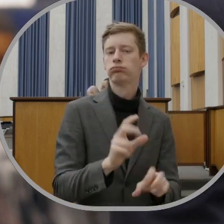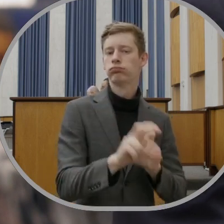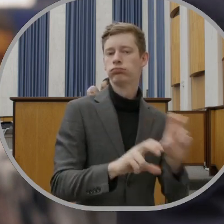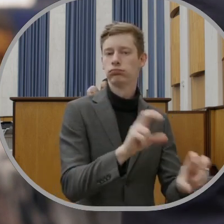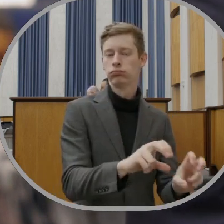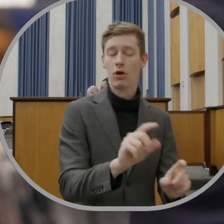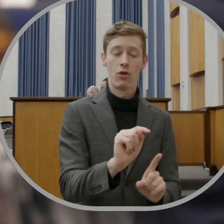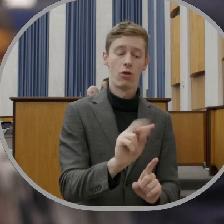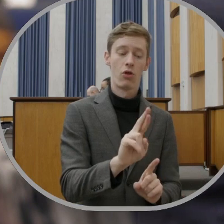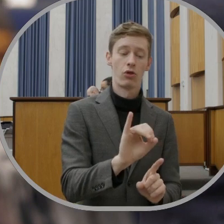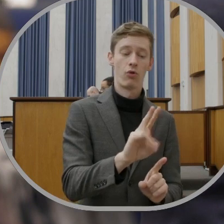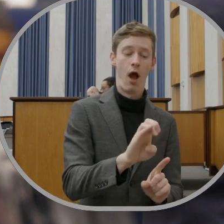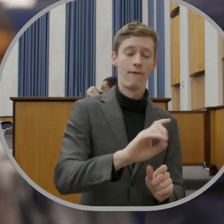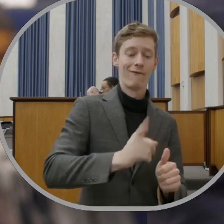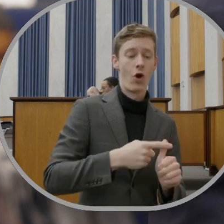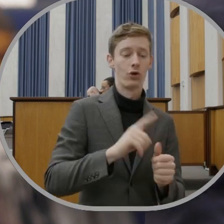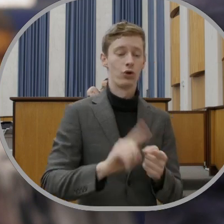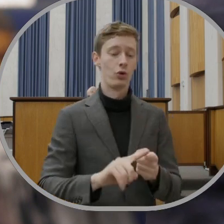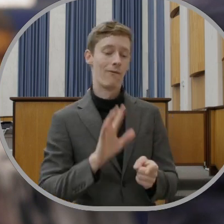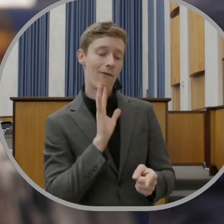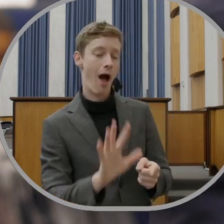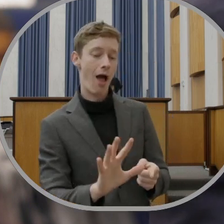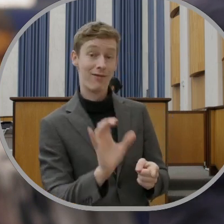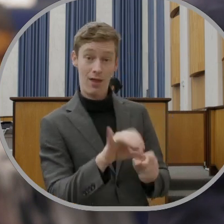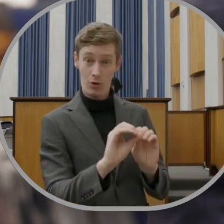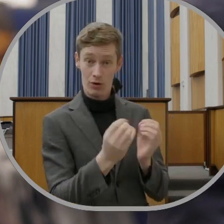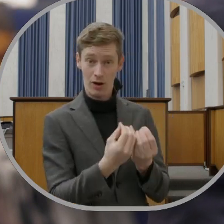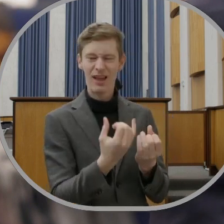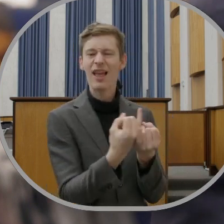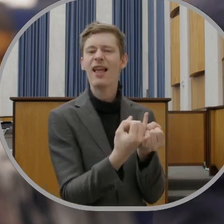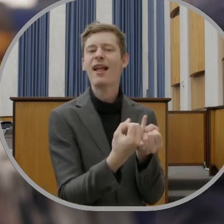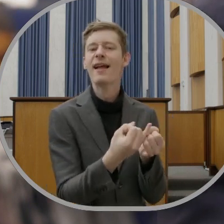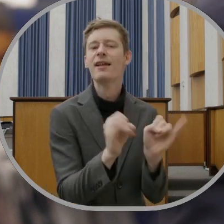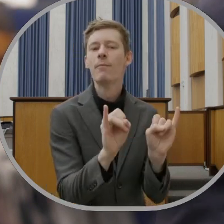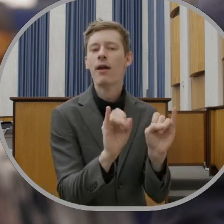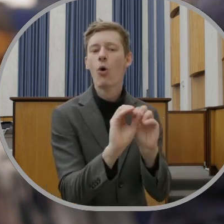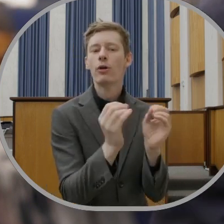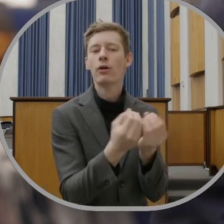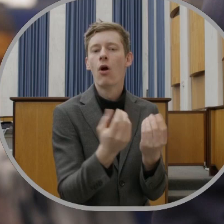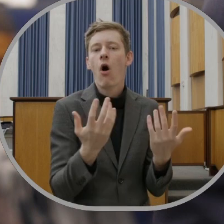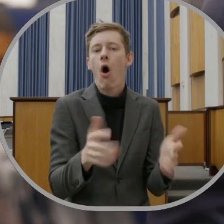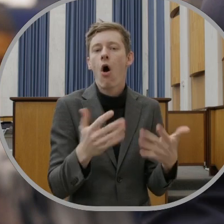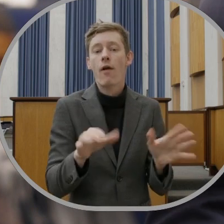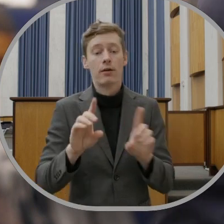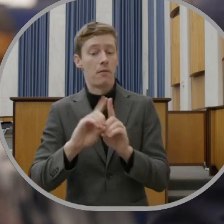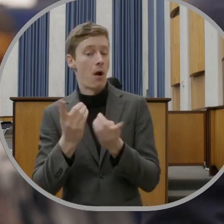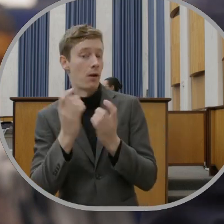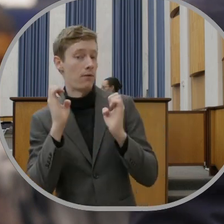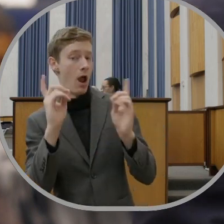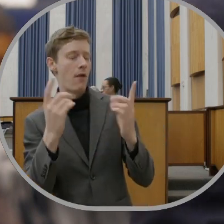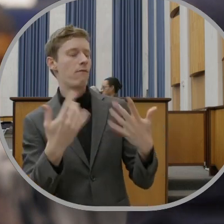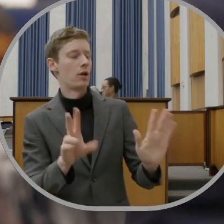is an independent entity that has already been designated by the Virginia Department of Education to administer a